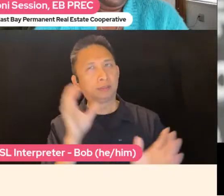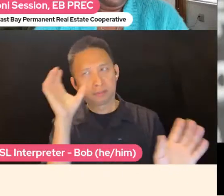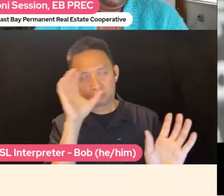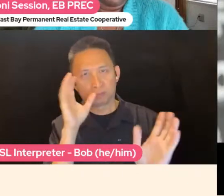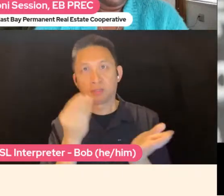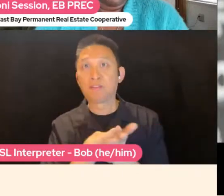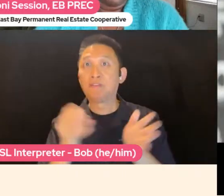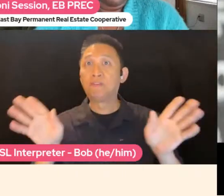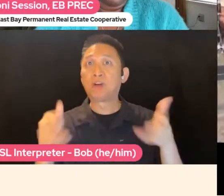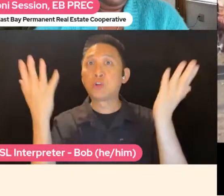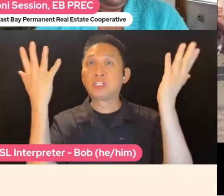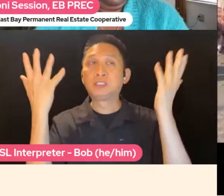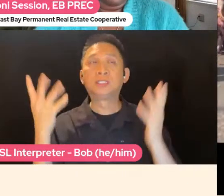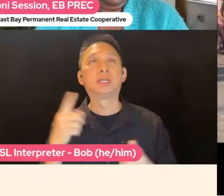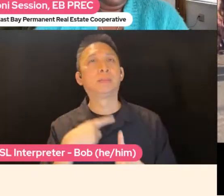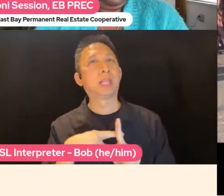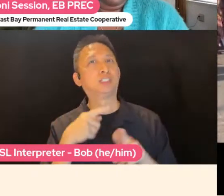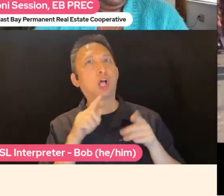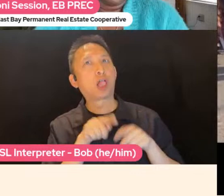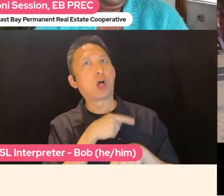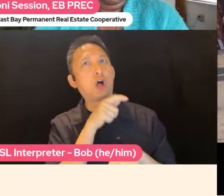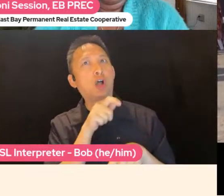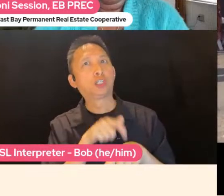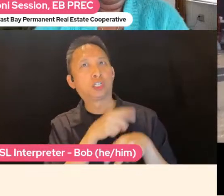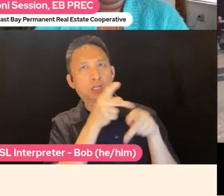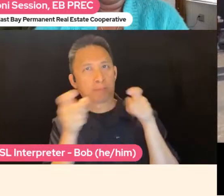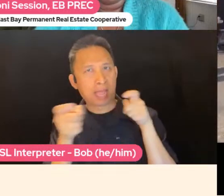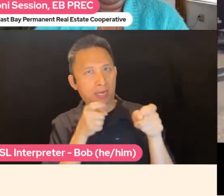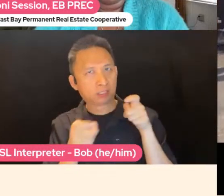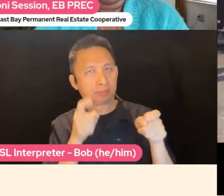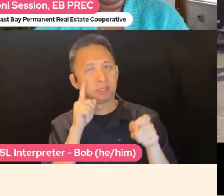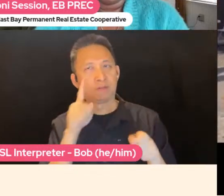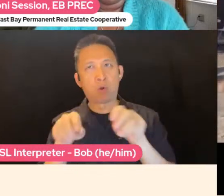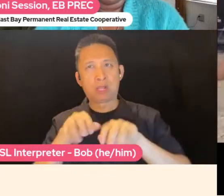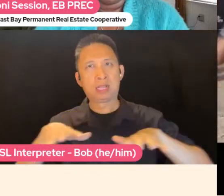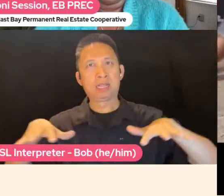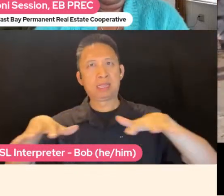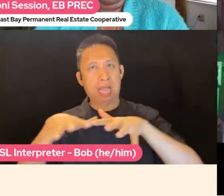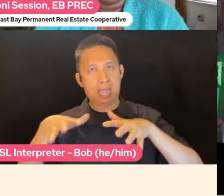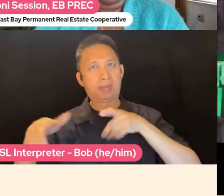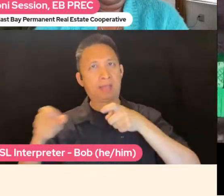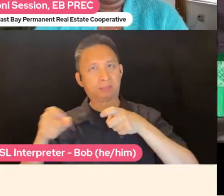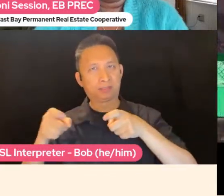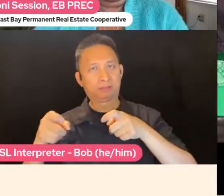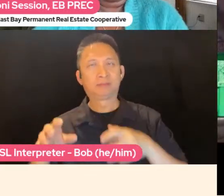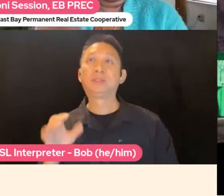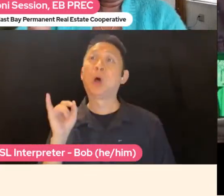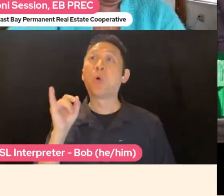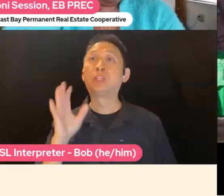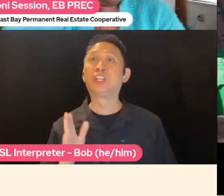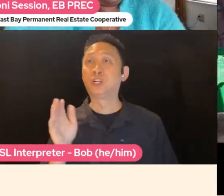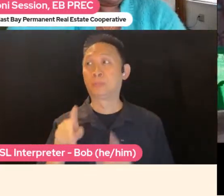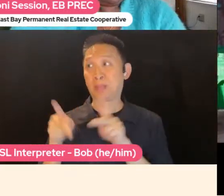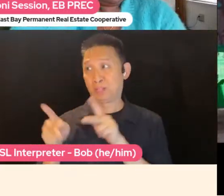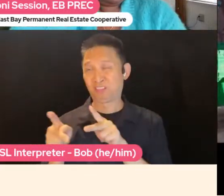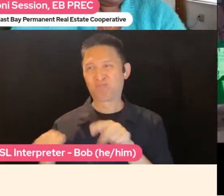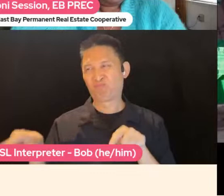asset management of those land and housing acquisitions, and we give it to them because we know that Oaklanders know what Oaklanders need.